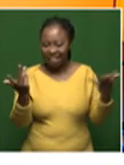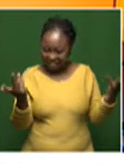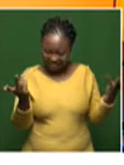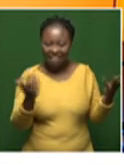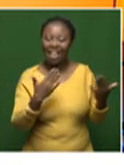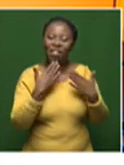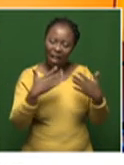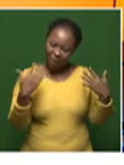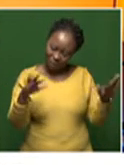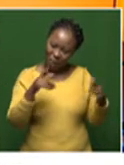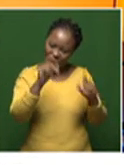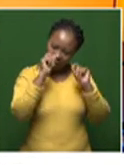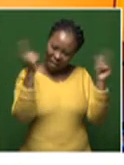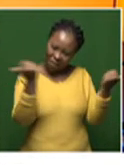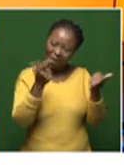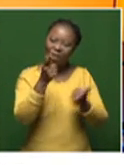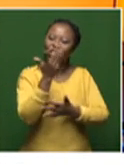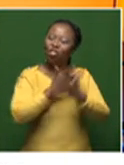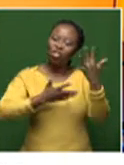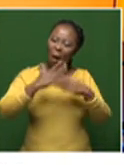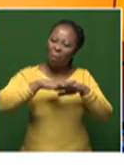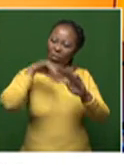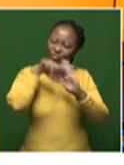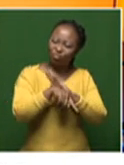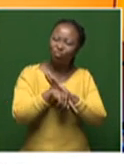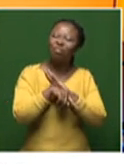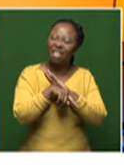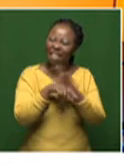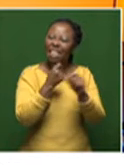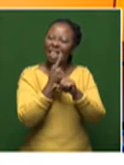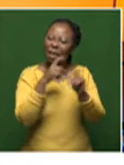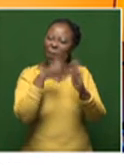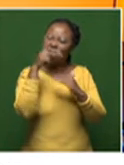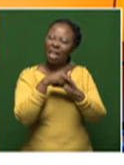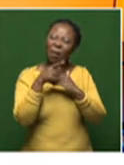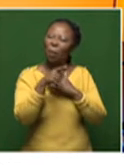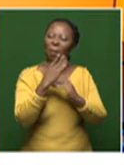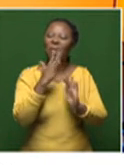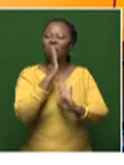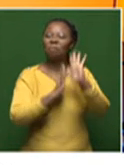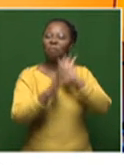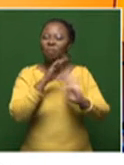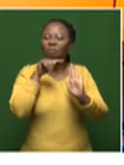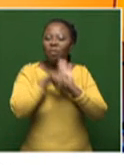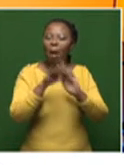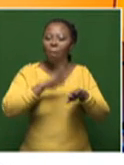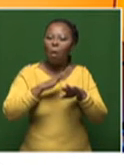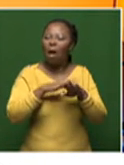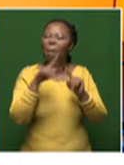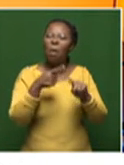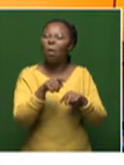wake up and don't want to share with us, more details about the taxi project. Please do share in greater detail what is it